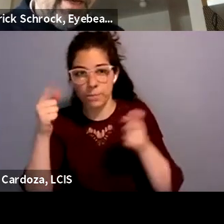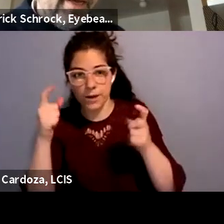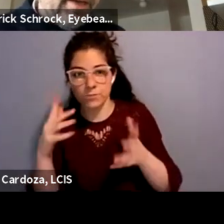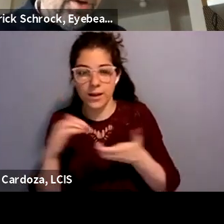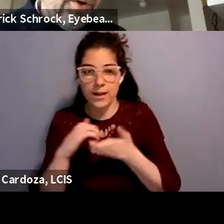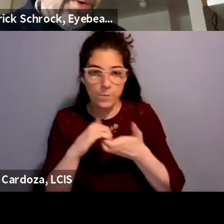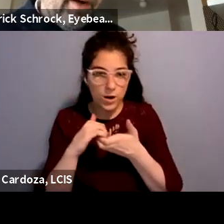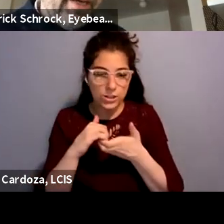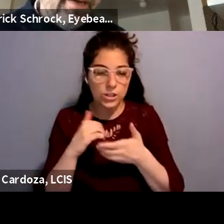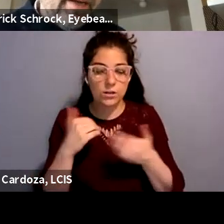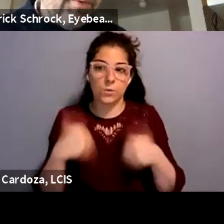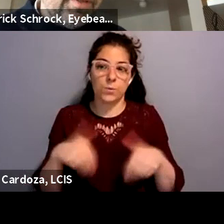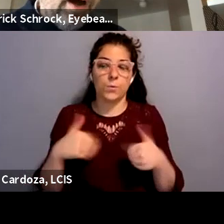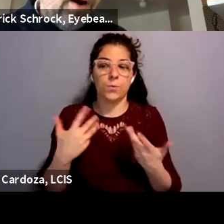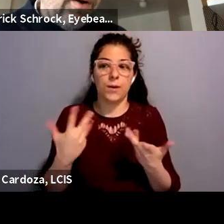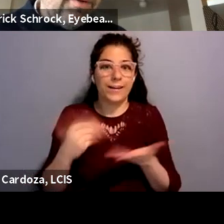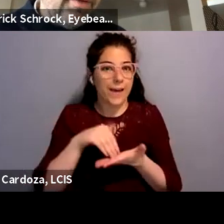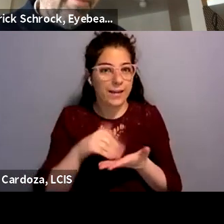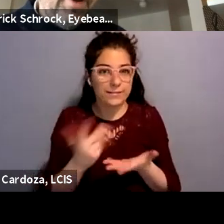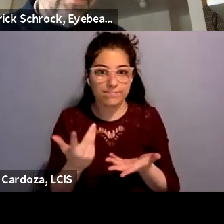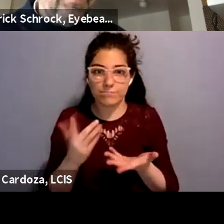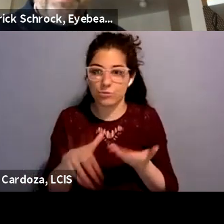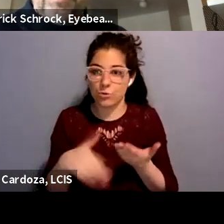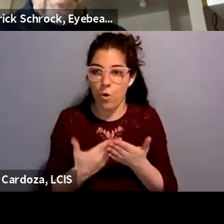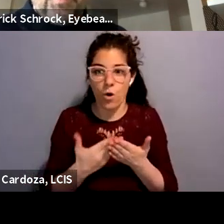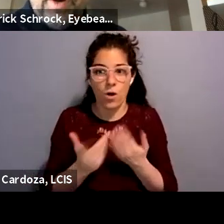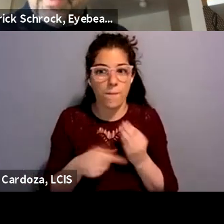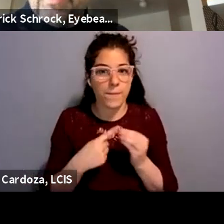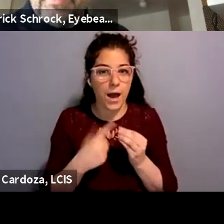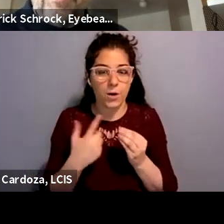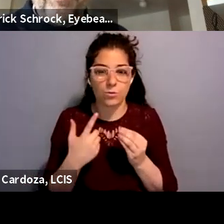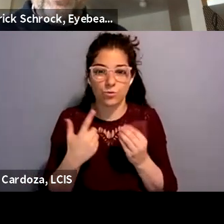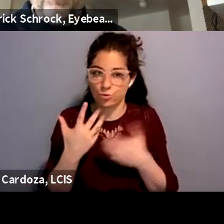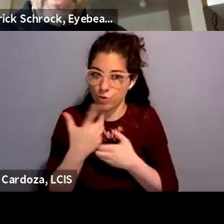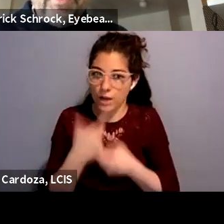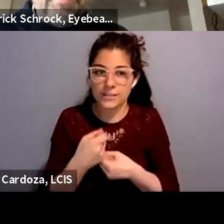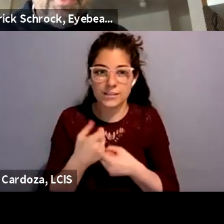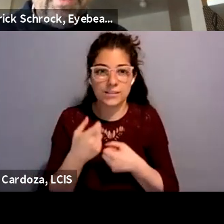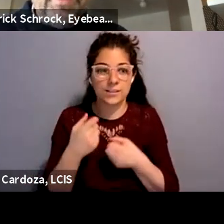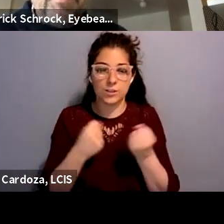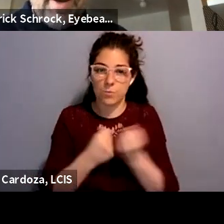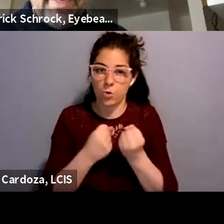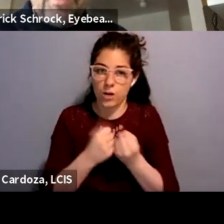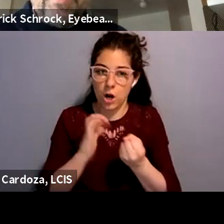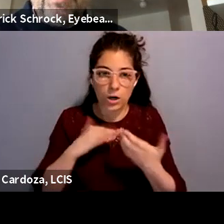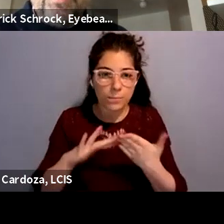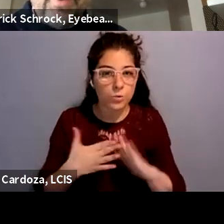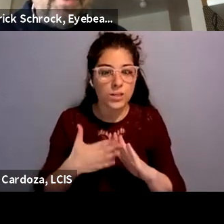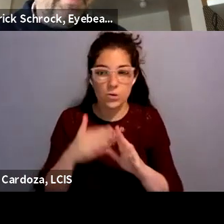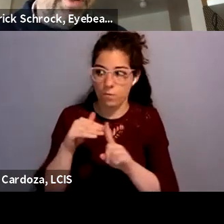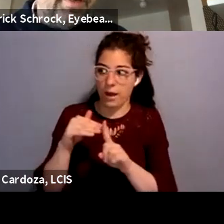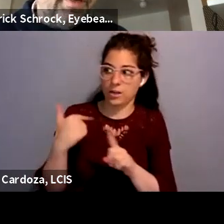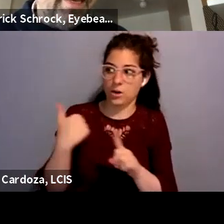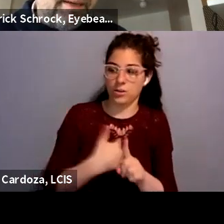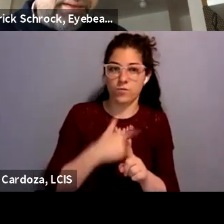collaboration, you know, again, it was all about trust. It was about supporting our community, reminding ourselves who